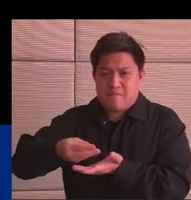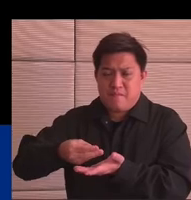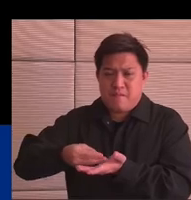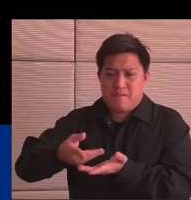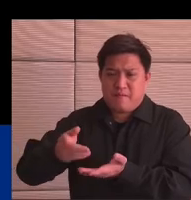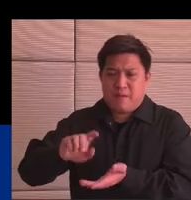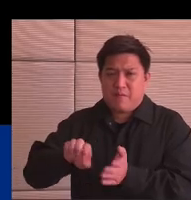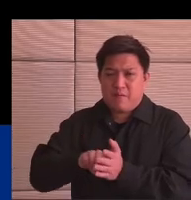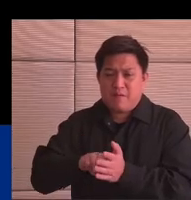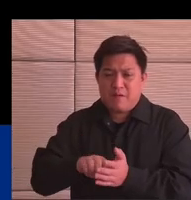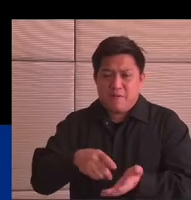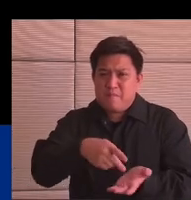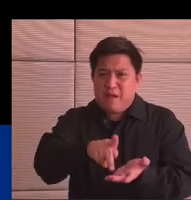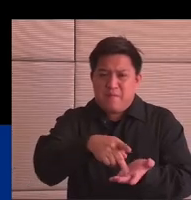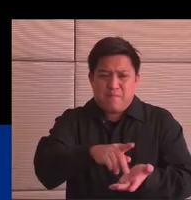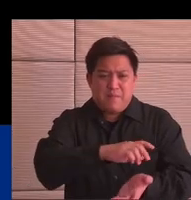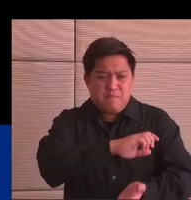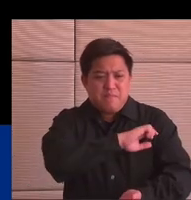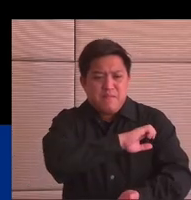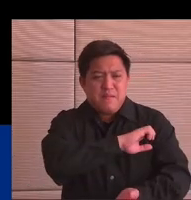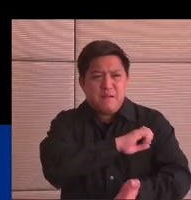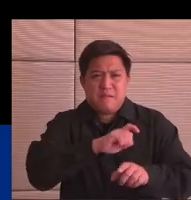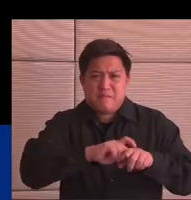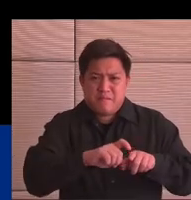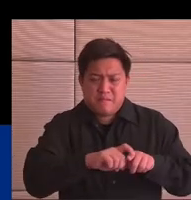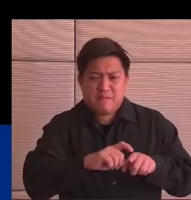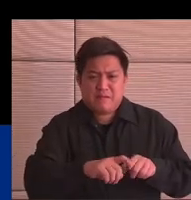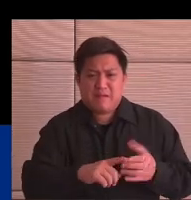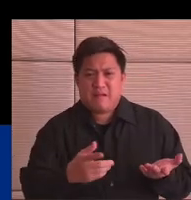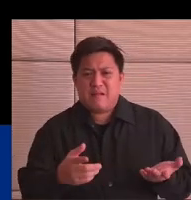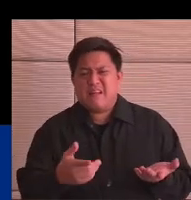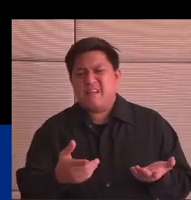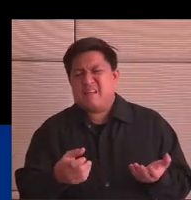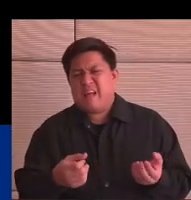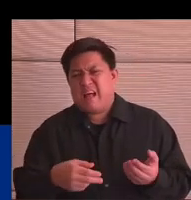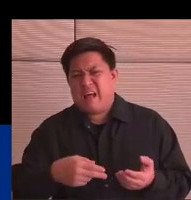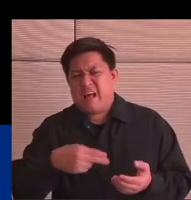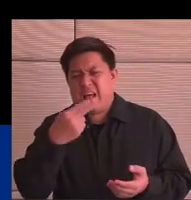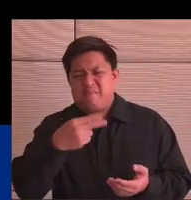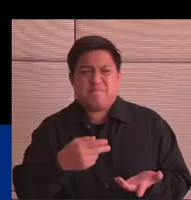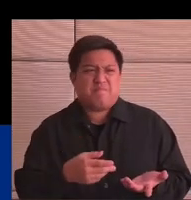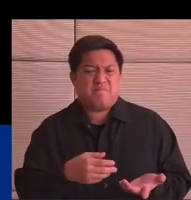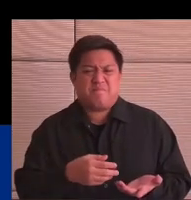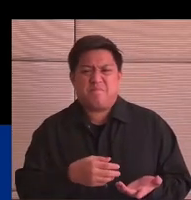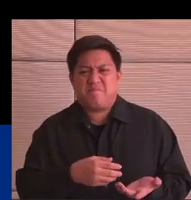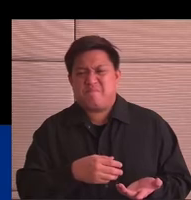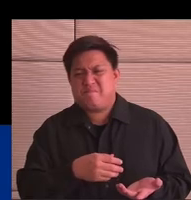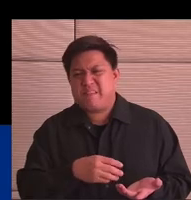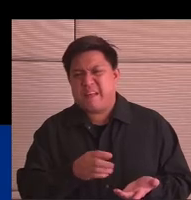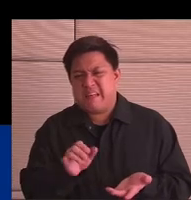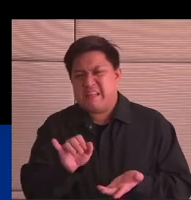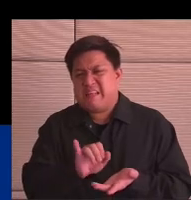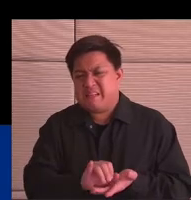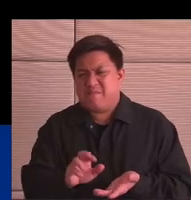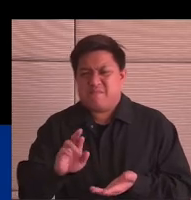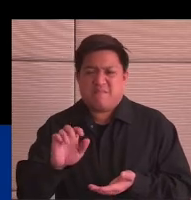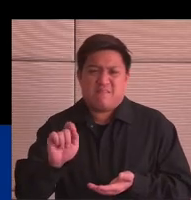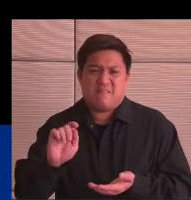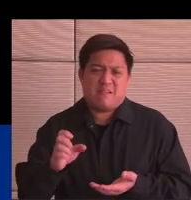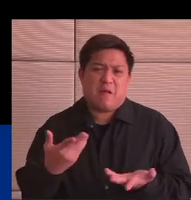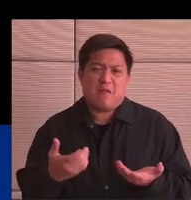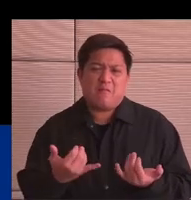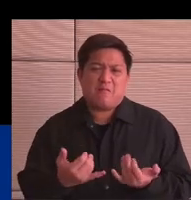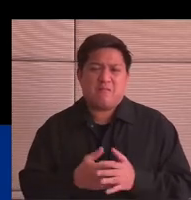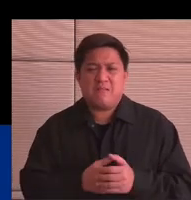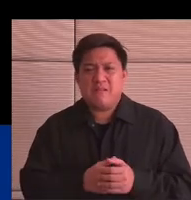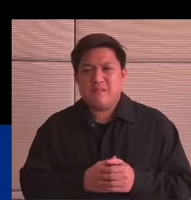energy, telecoms, and logistics. And then, of course, again, high interest rates, which, however, seems to be now in a period of